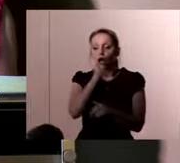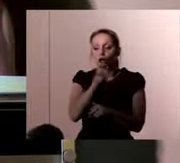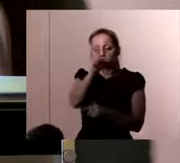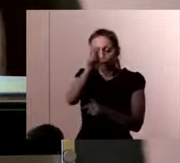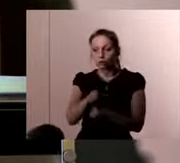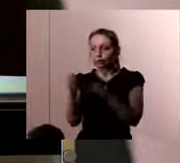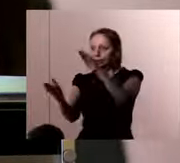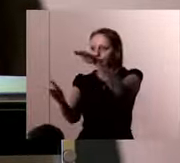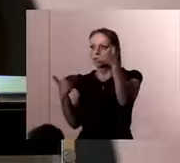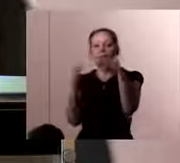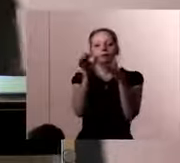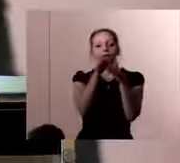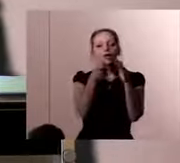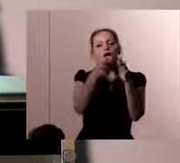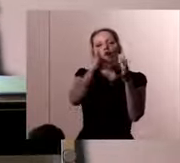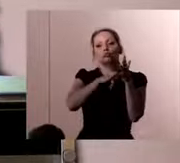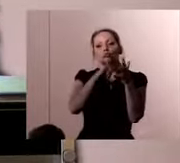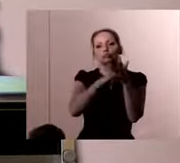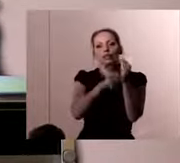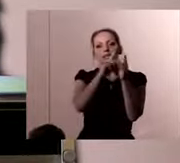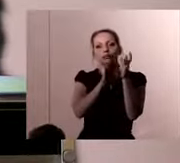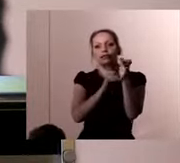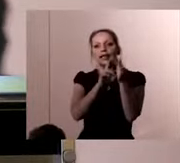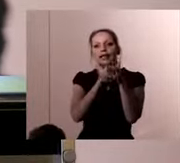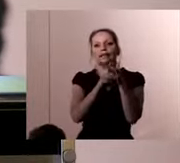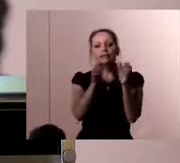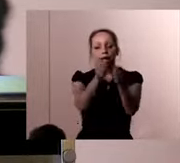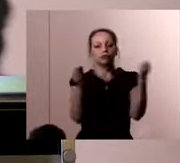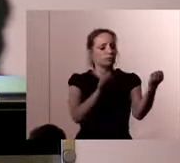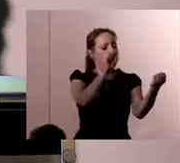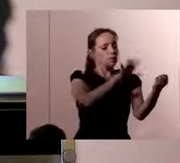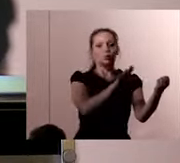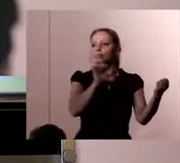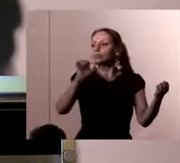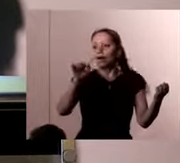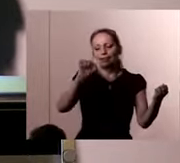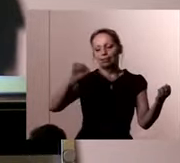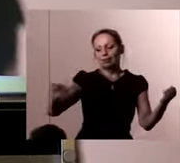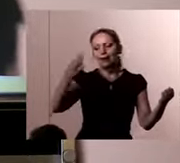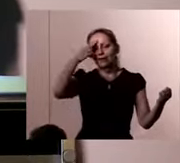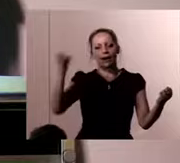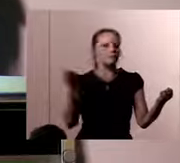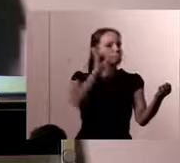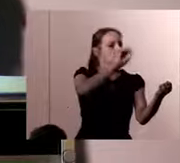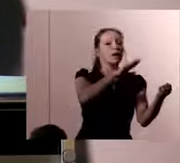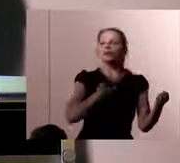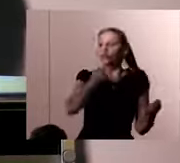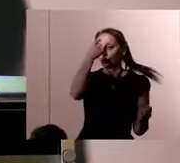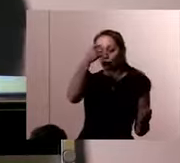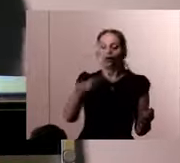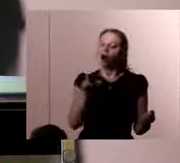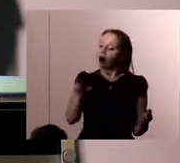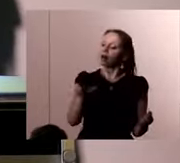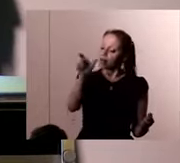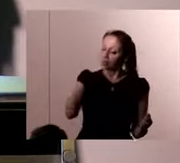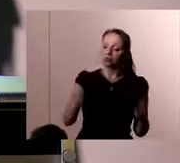press release and just essentially drops it into their column under their own name. So you, the reader, think that the journalist has